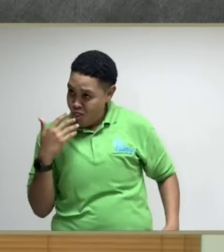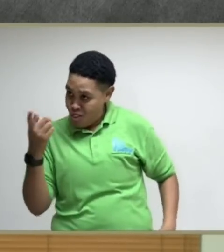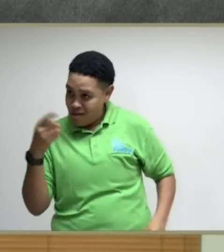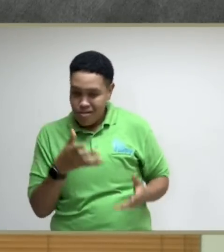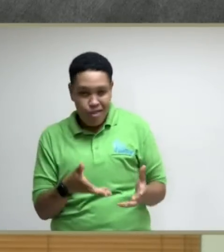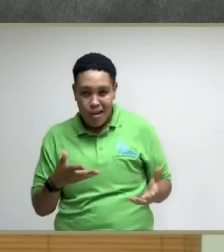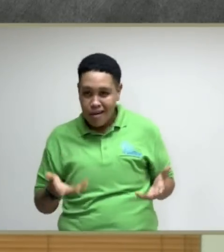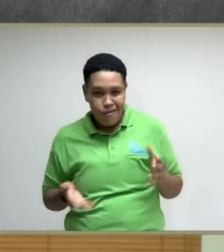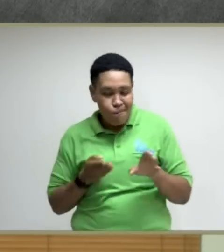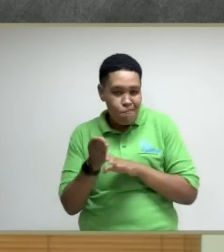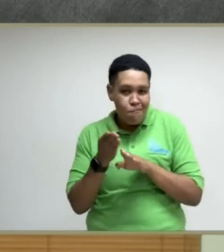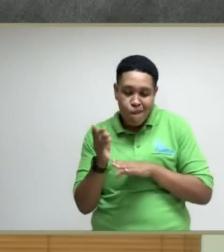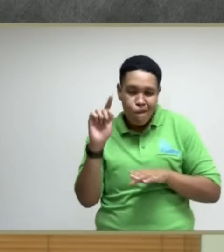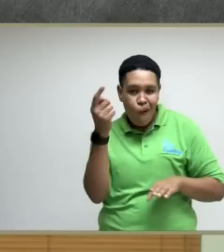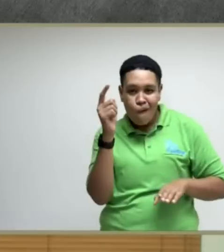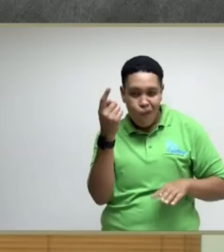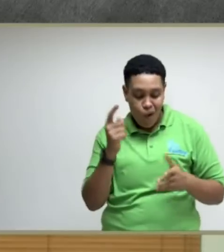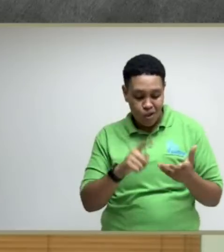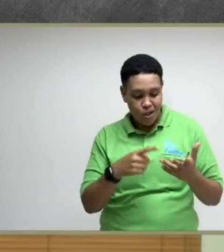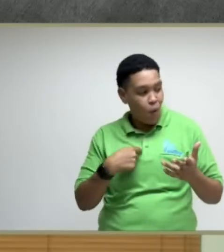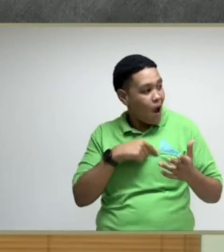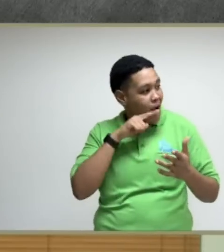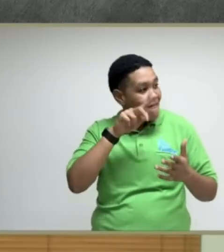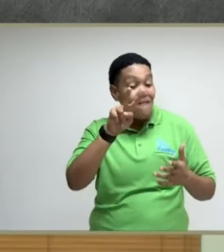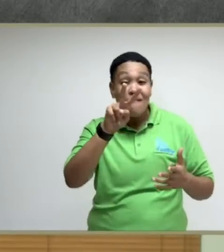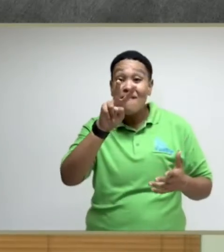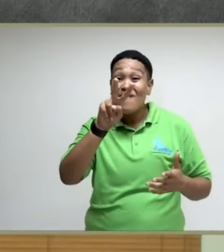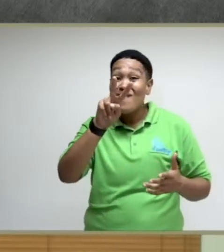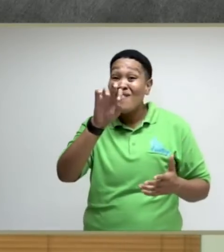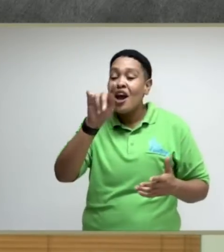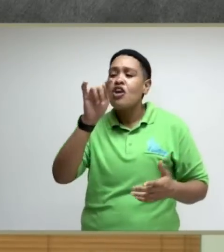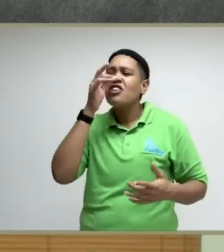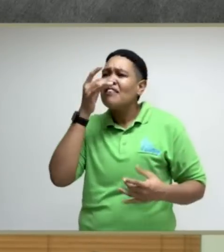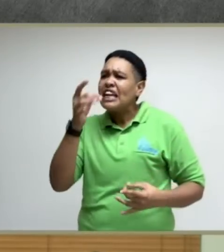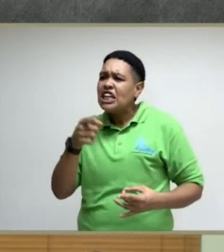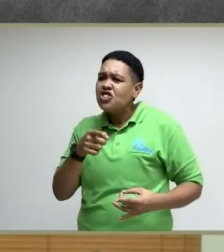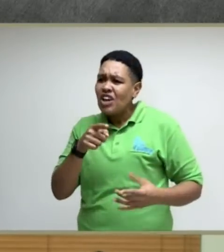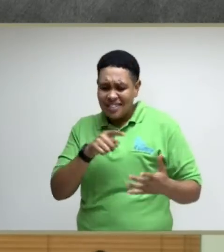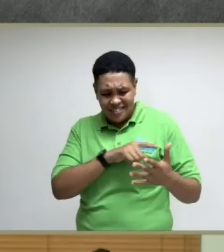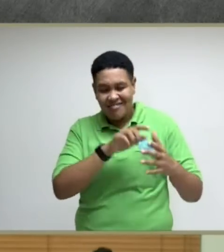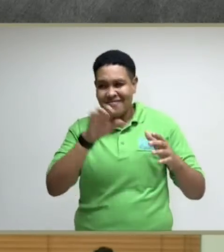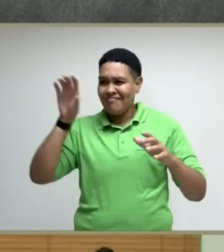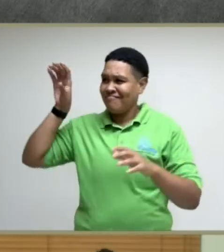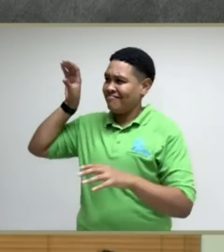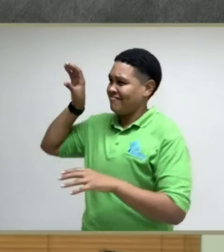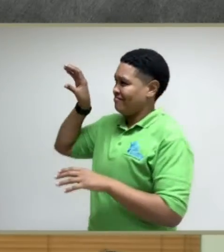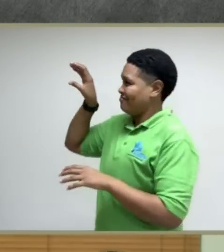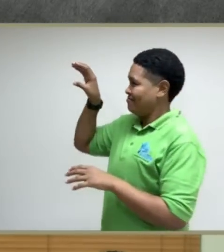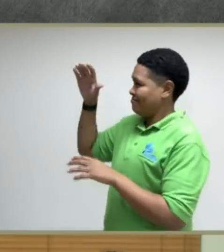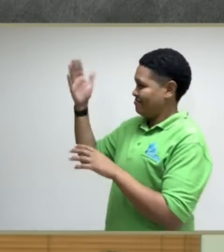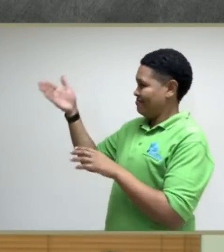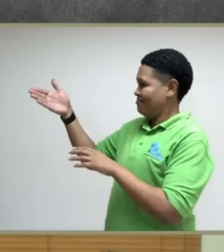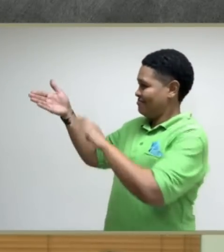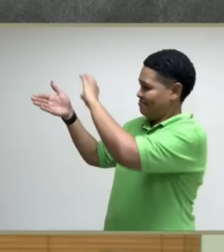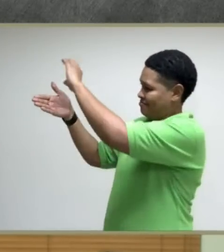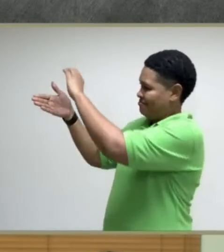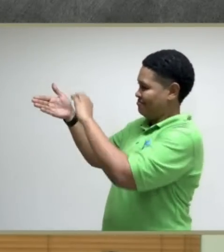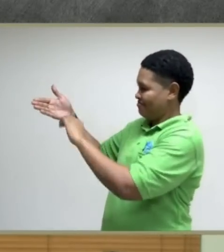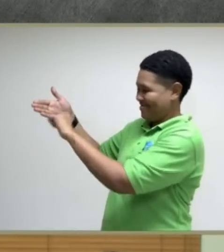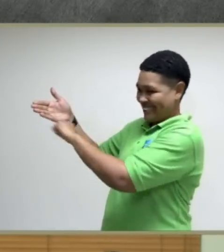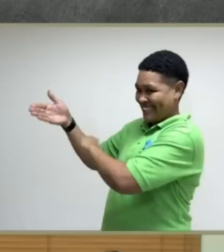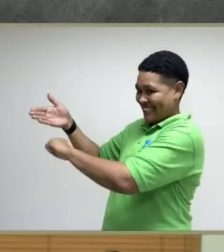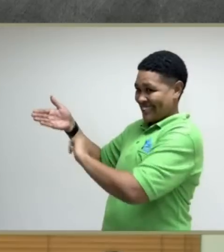countries. And then we have the variants of interest, and these variants are variants that have the potential to